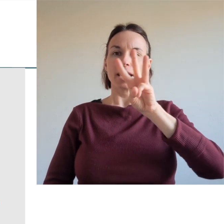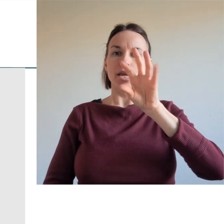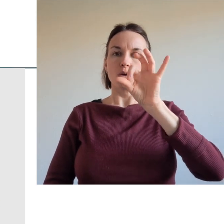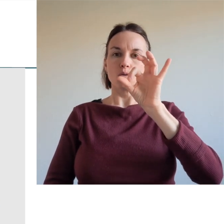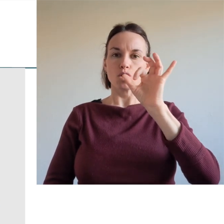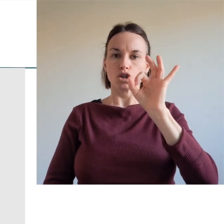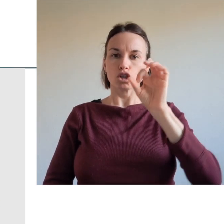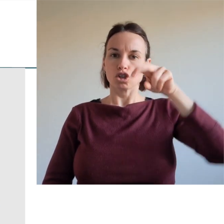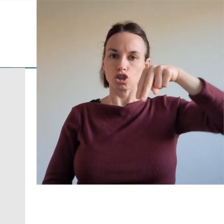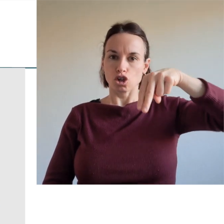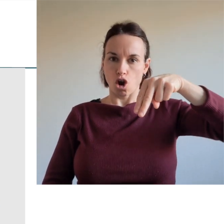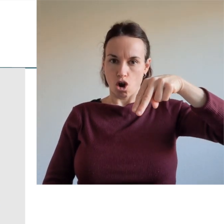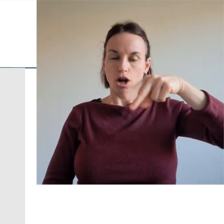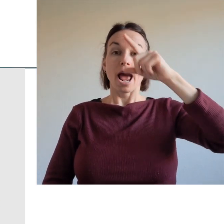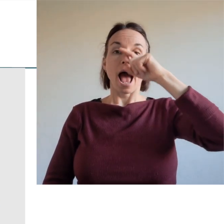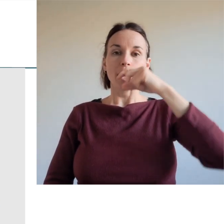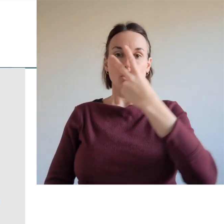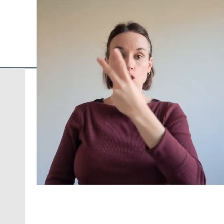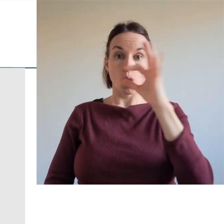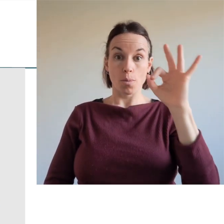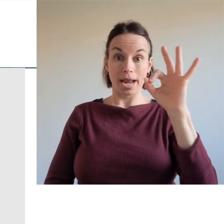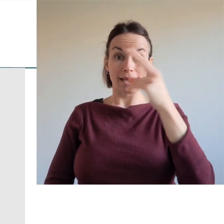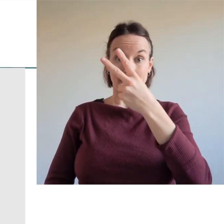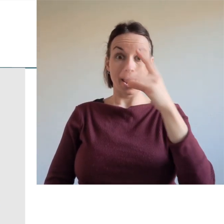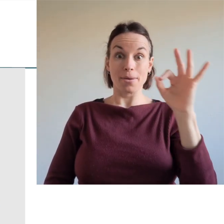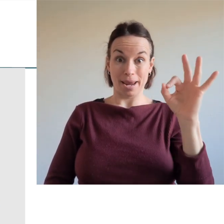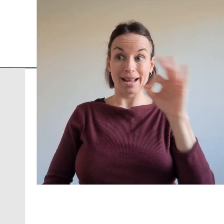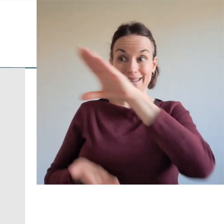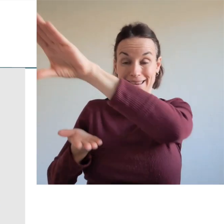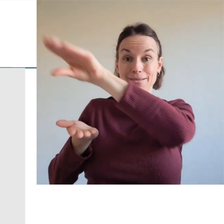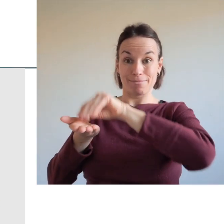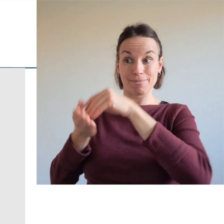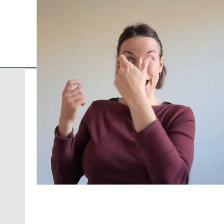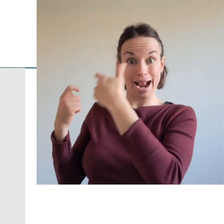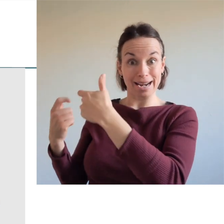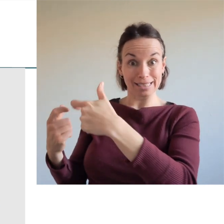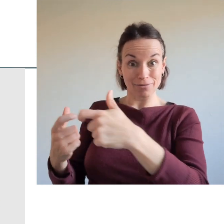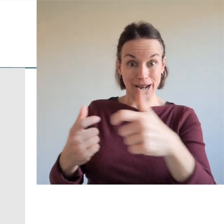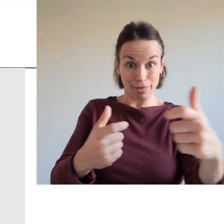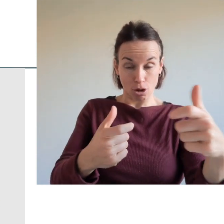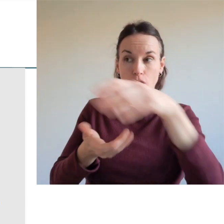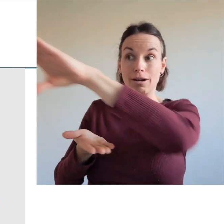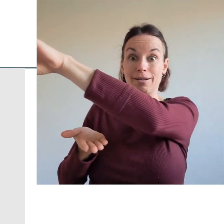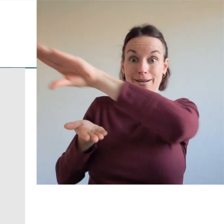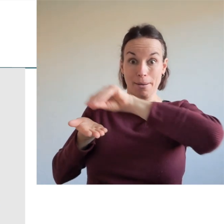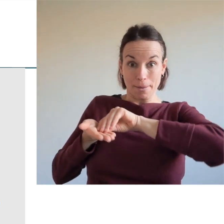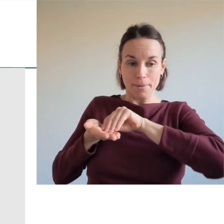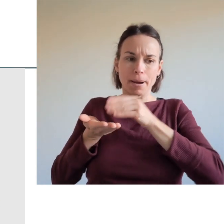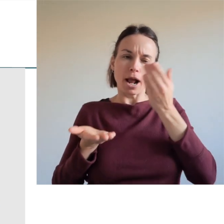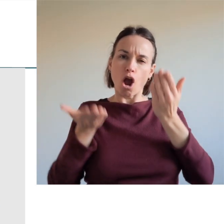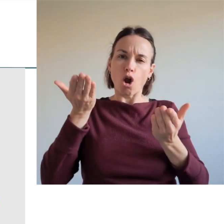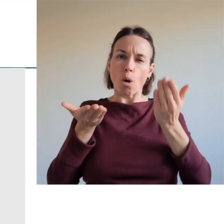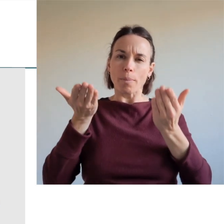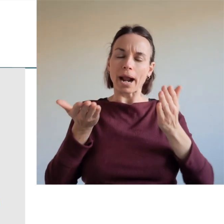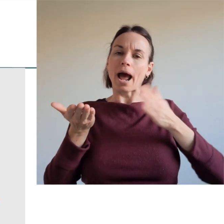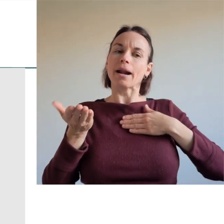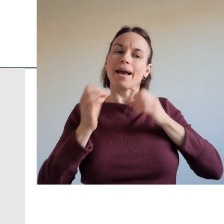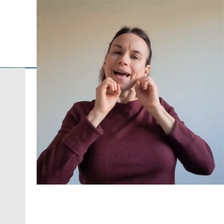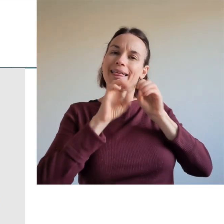the elicitations, we discussed whether the productions were compatible with the different evidential